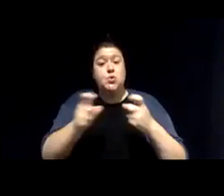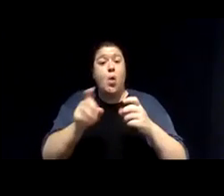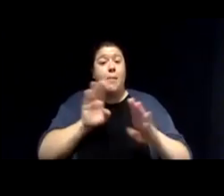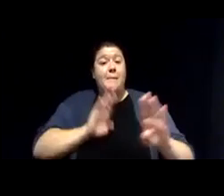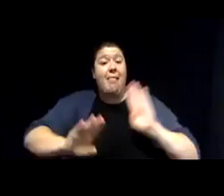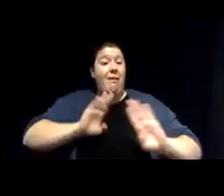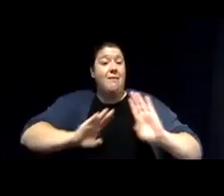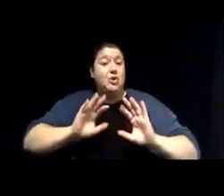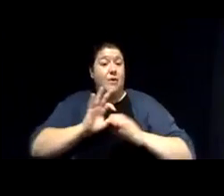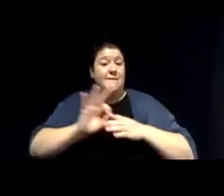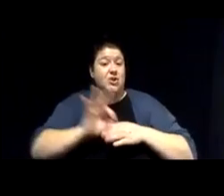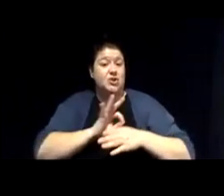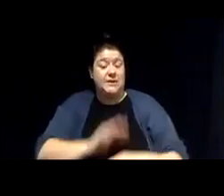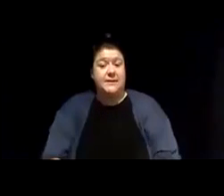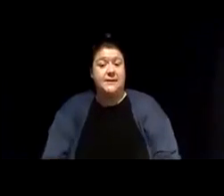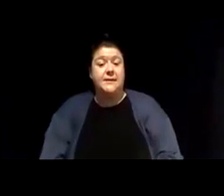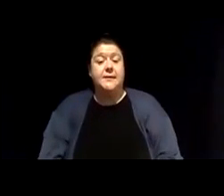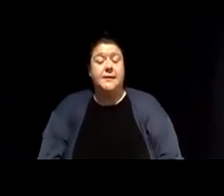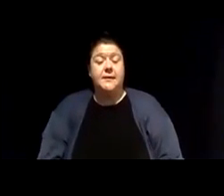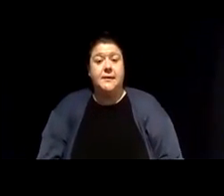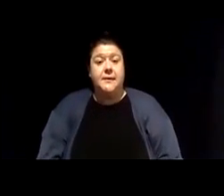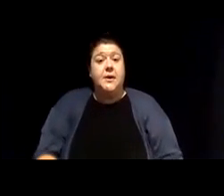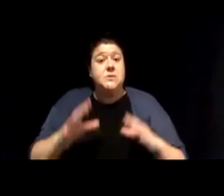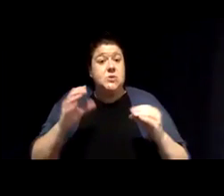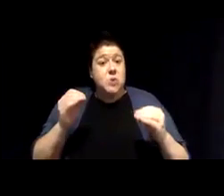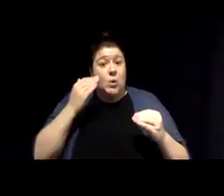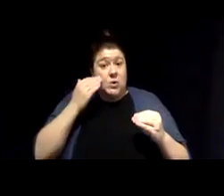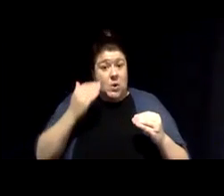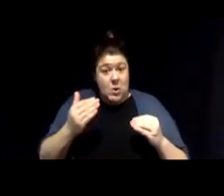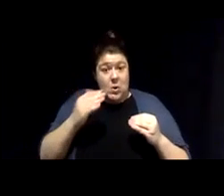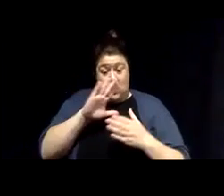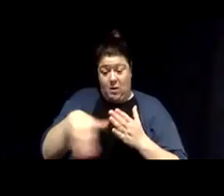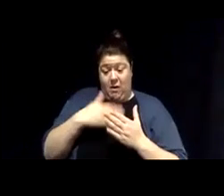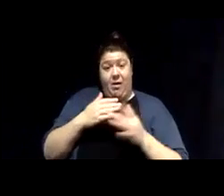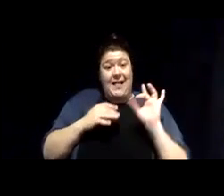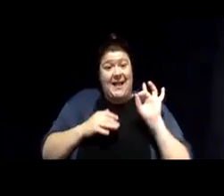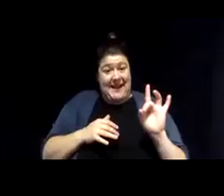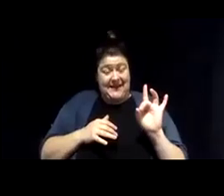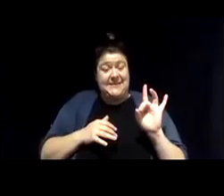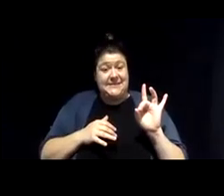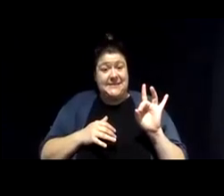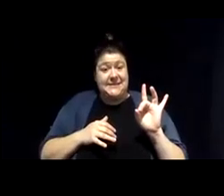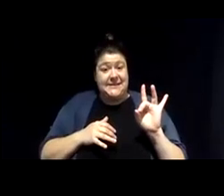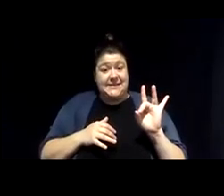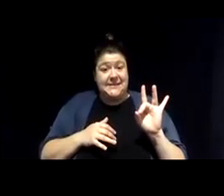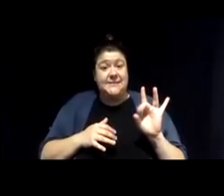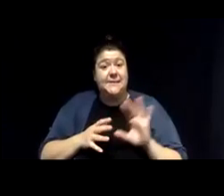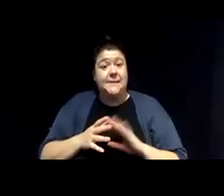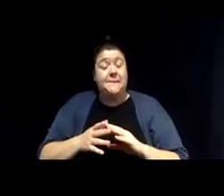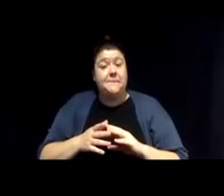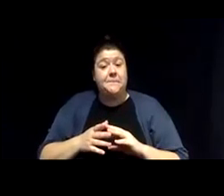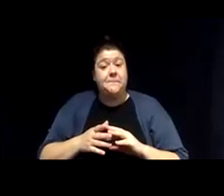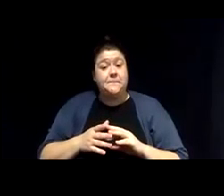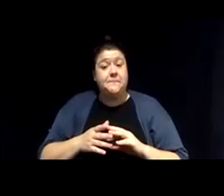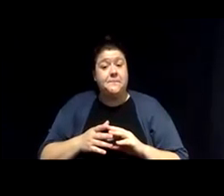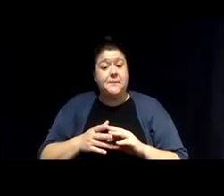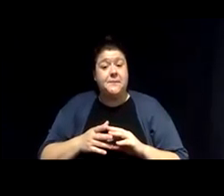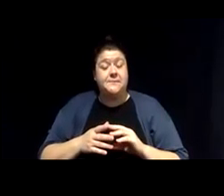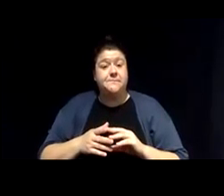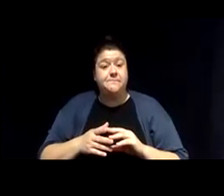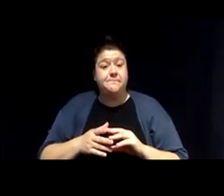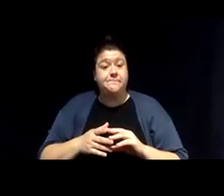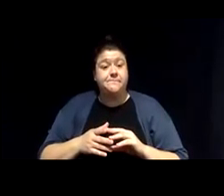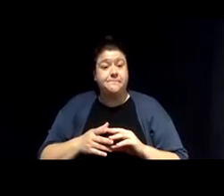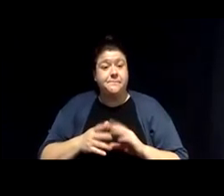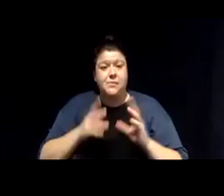Okay, so know the 8 endocrine glands. That would be in your favor. What